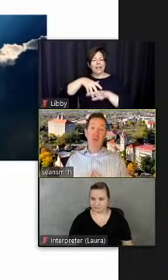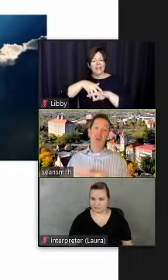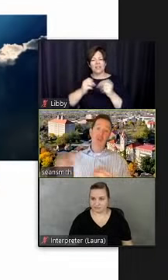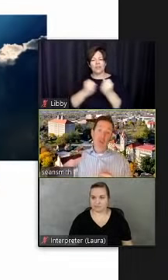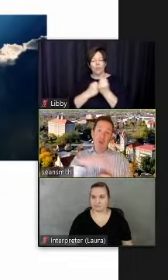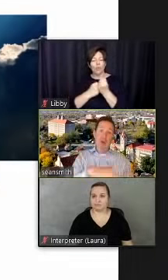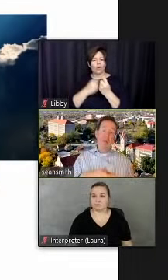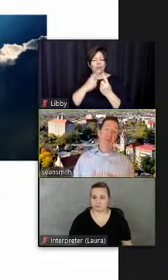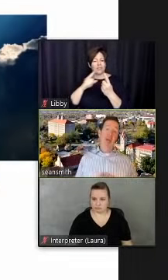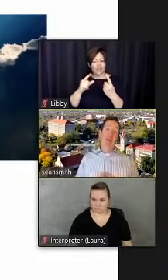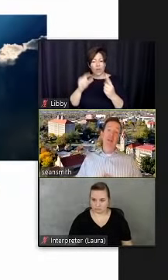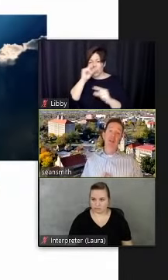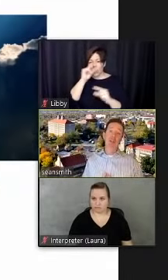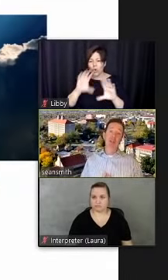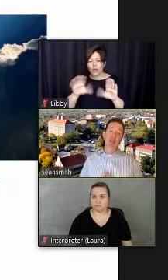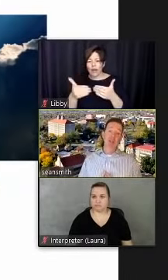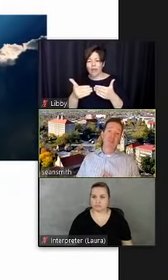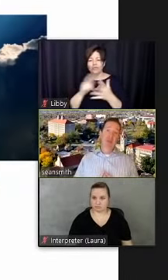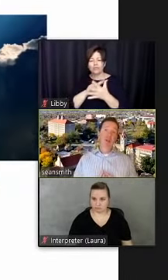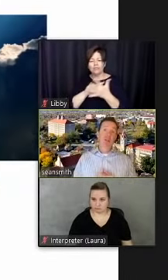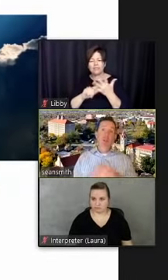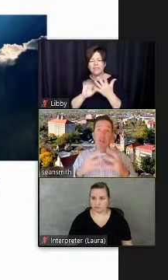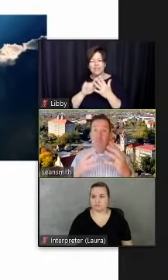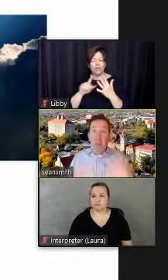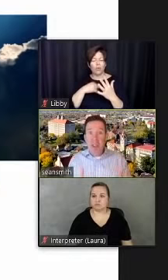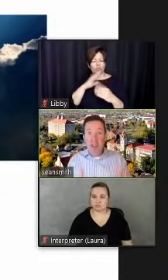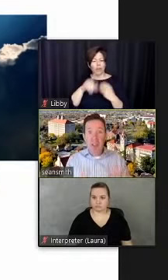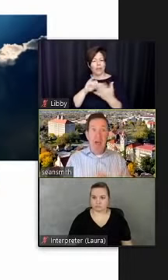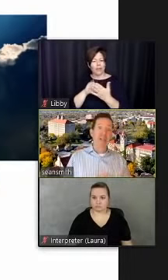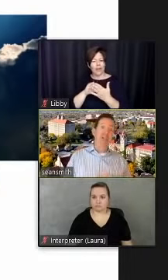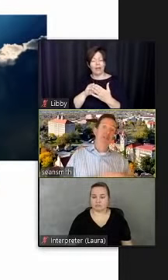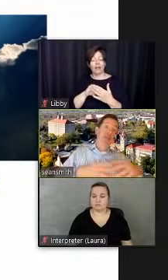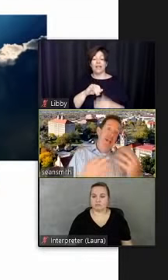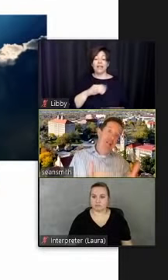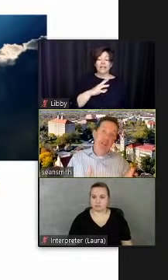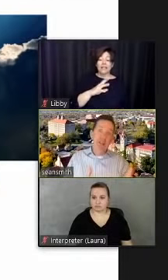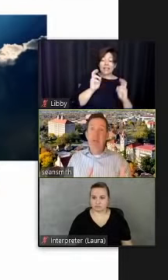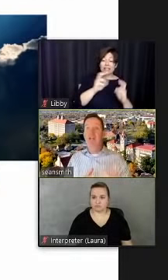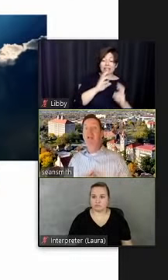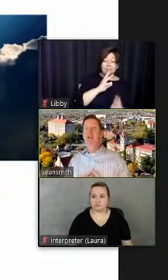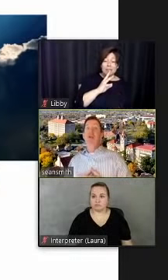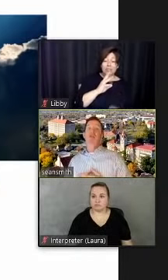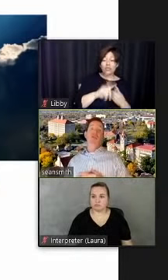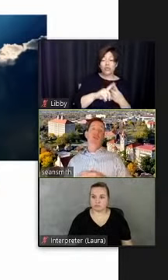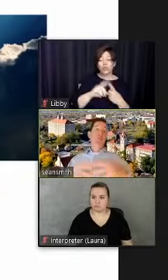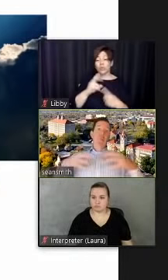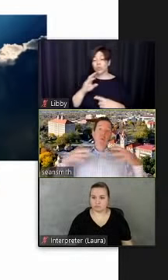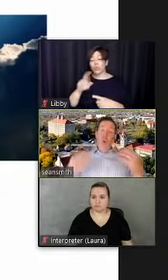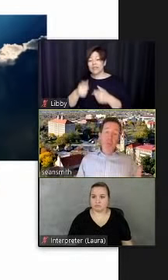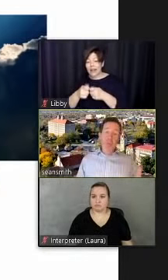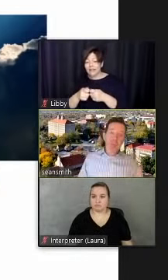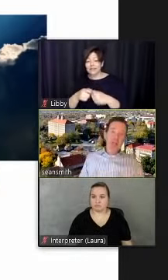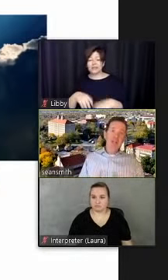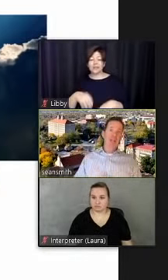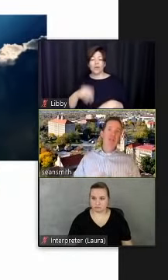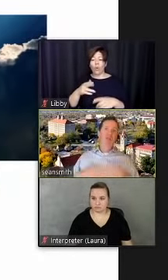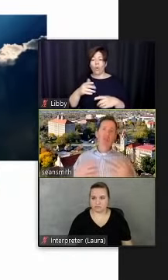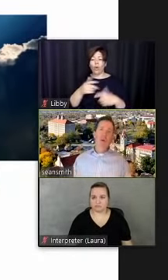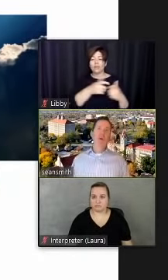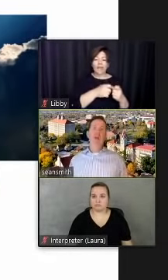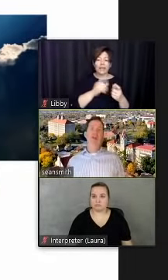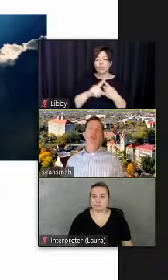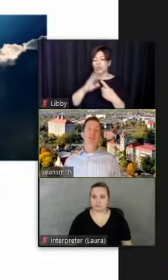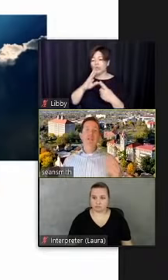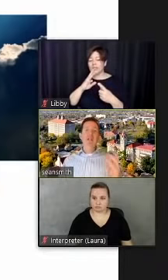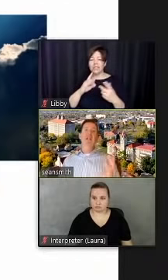our students. We'll talk about that in another session. To speech to text, to text to speech, to word prediction, and so